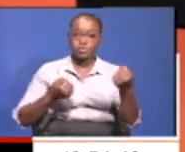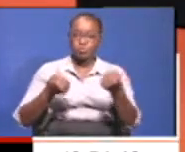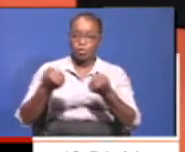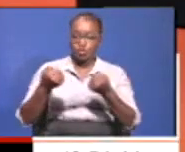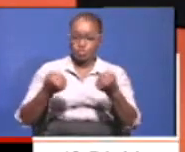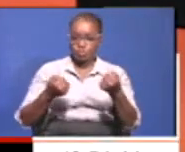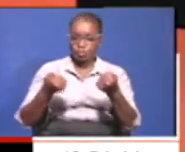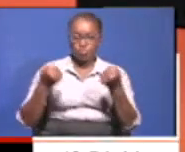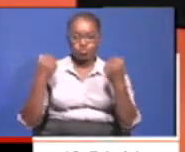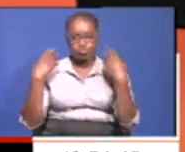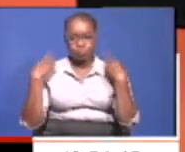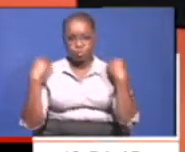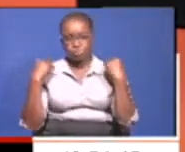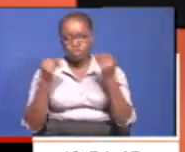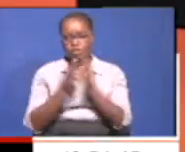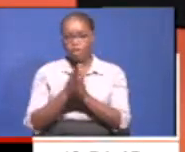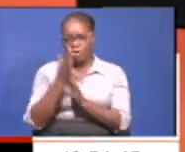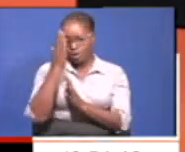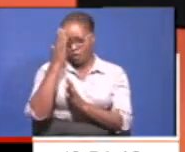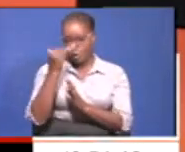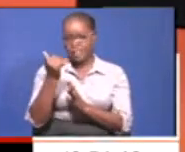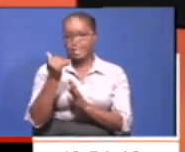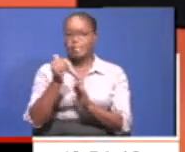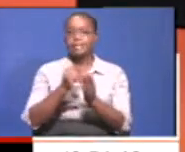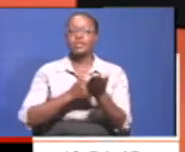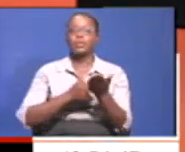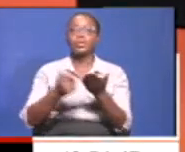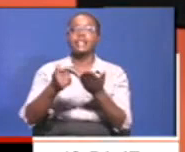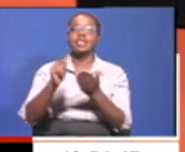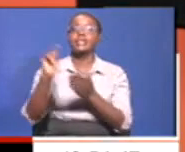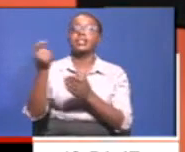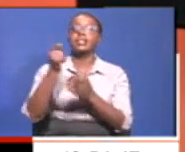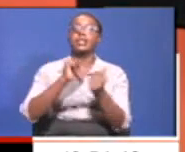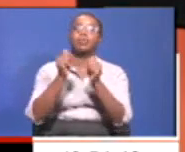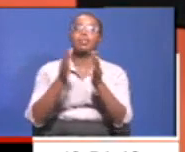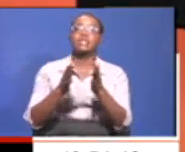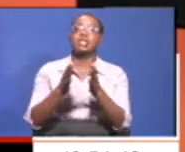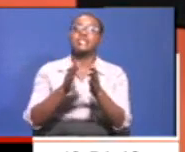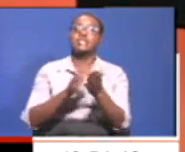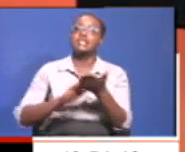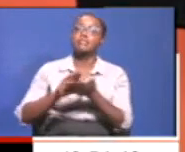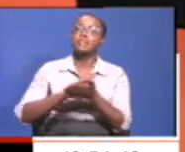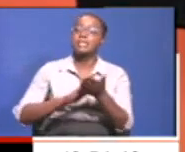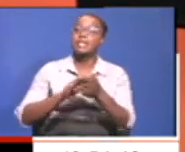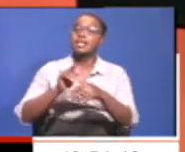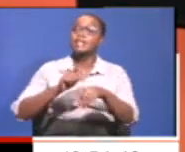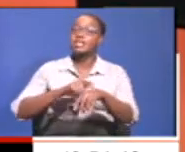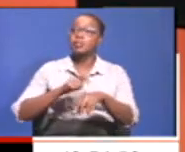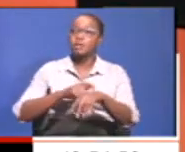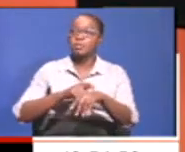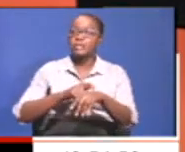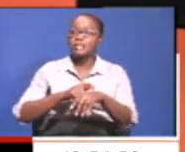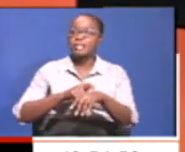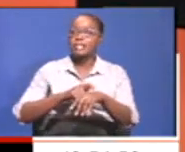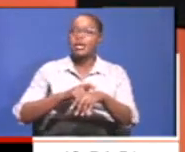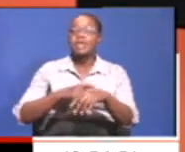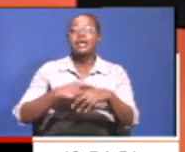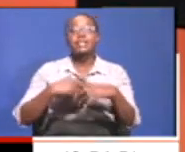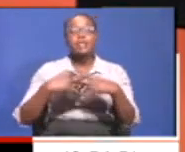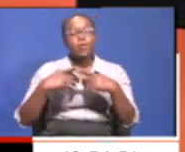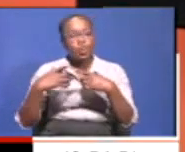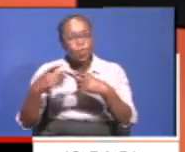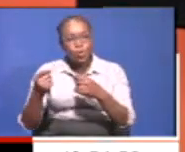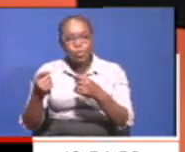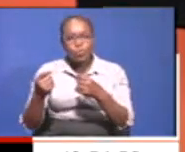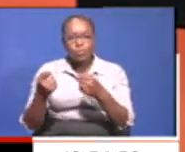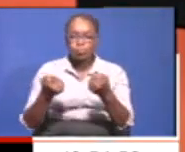Rally Week in Kenya. For the competitors, the rally is basically the moment they go and their cars are